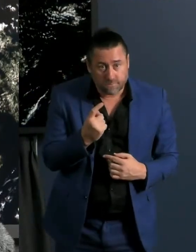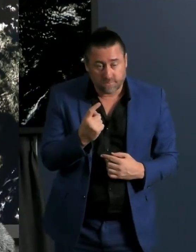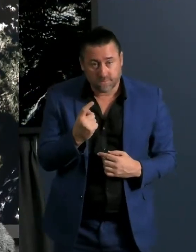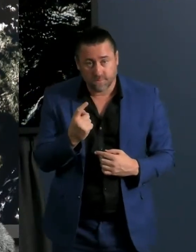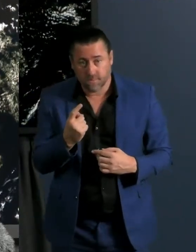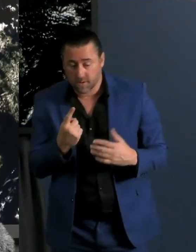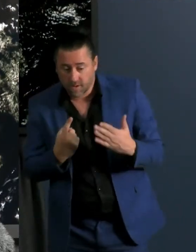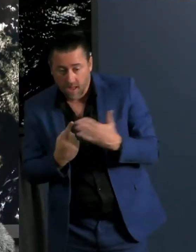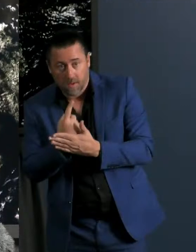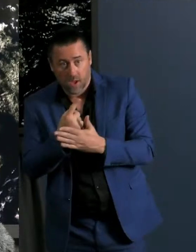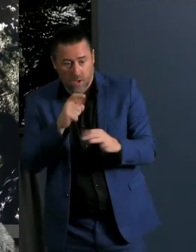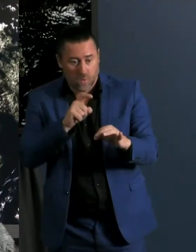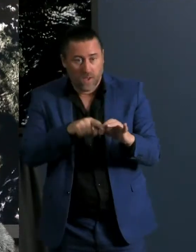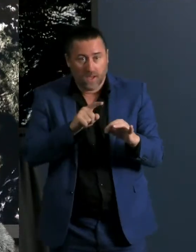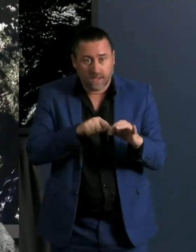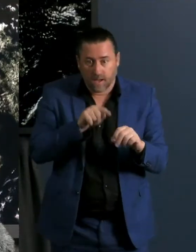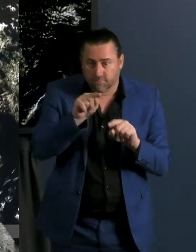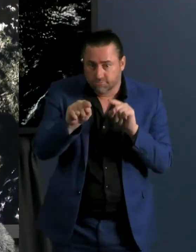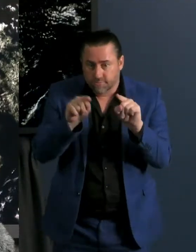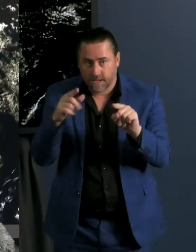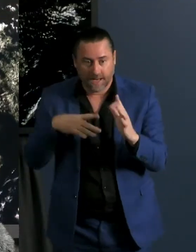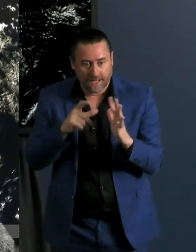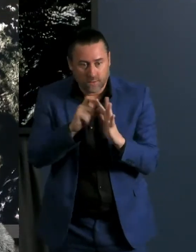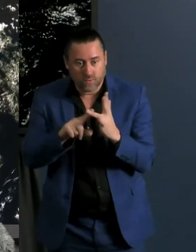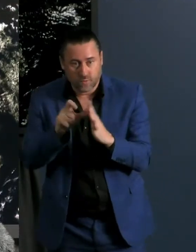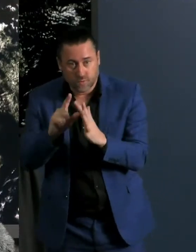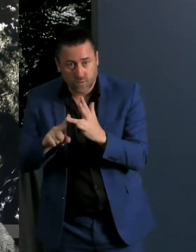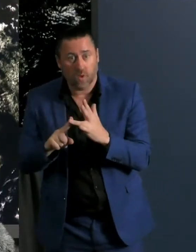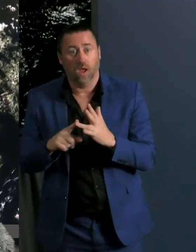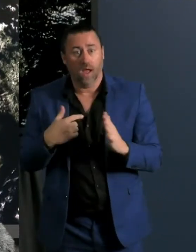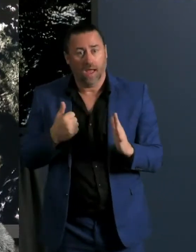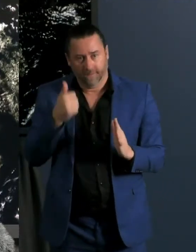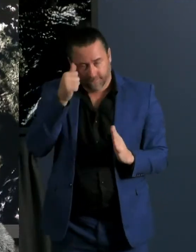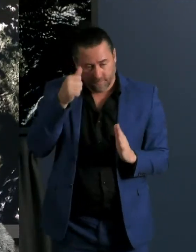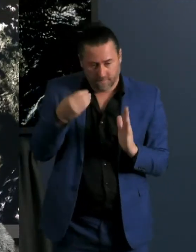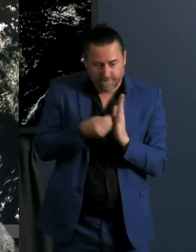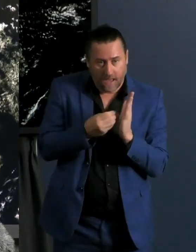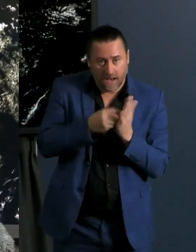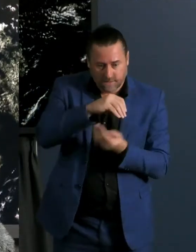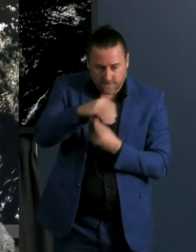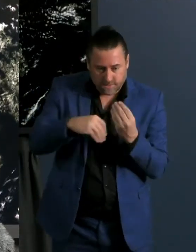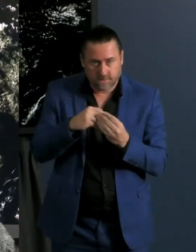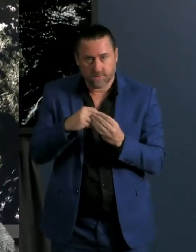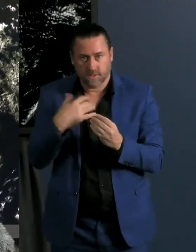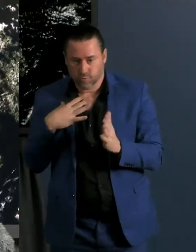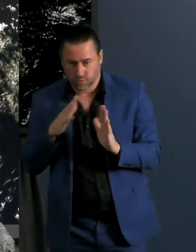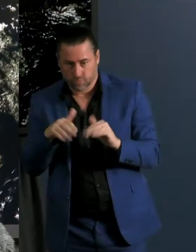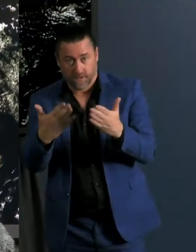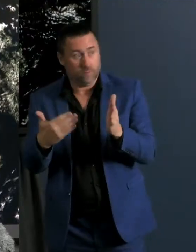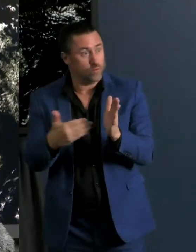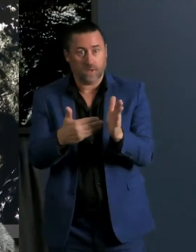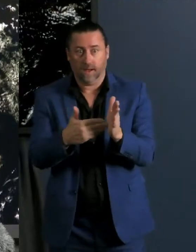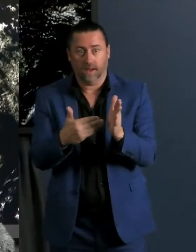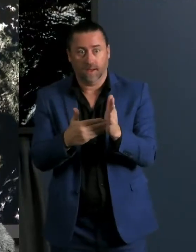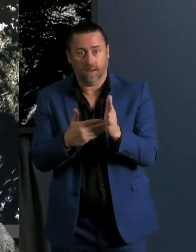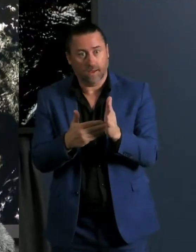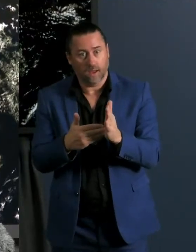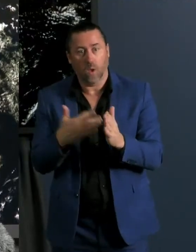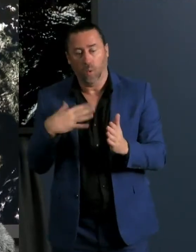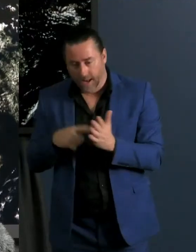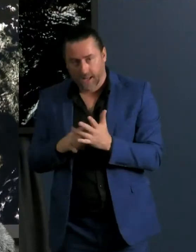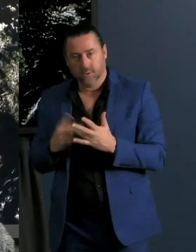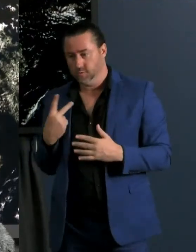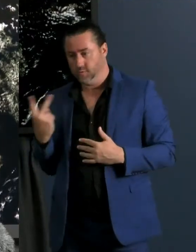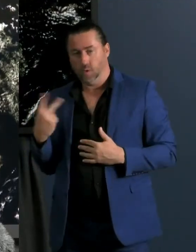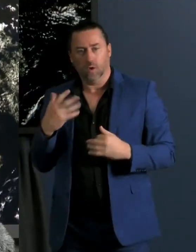state is facing, with the need to deliver a mid-year financial assessment today, that we needed to